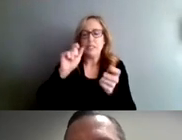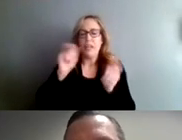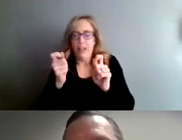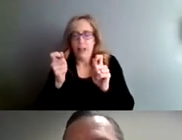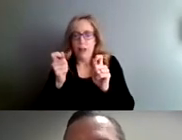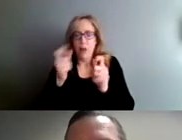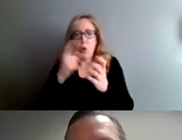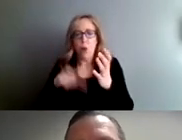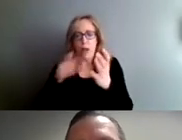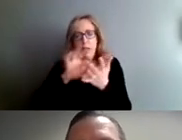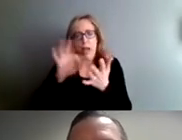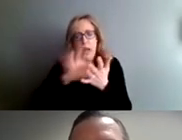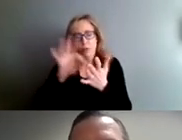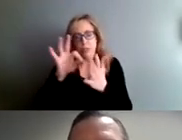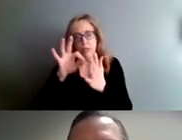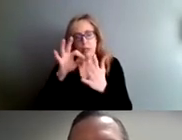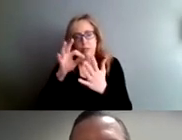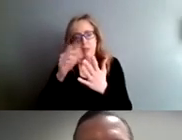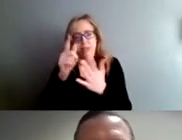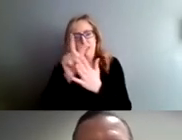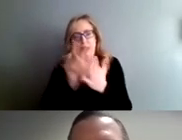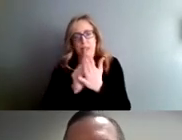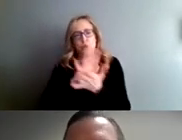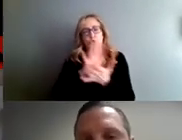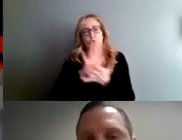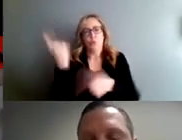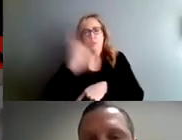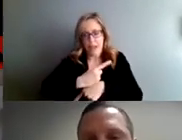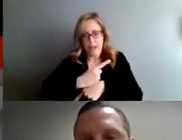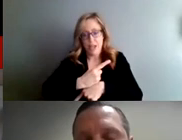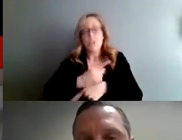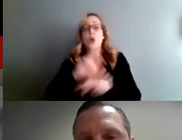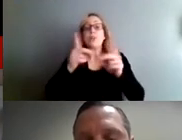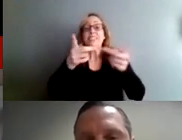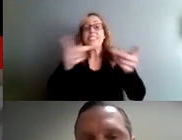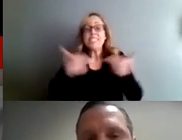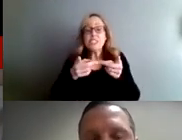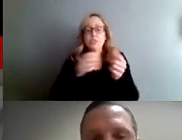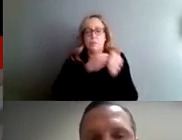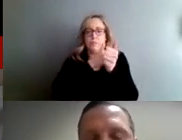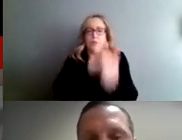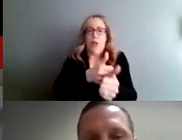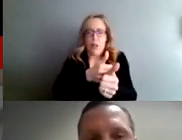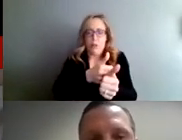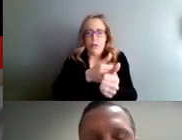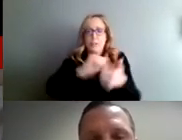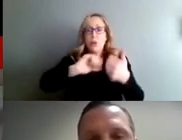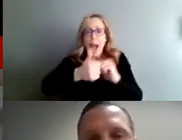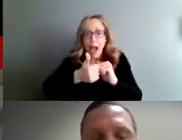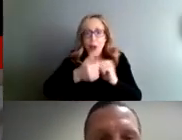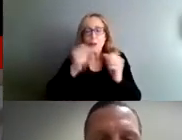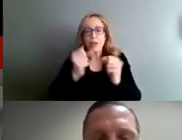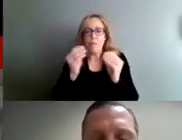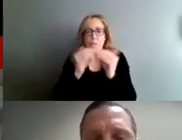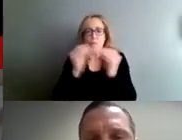what's dictating statewide every school district basically following the same timeline we're going to share with you about expanding in-person learning. And